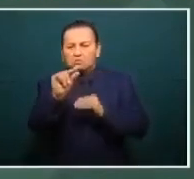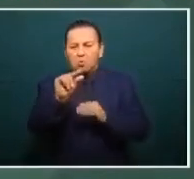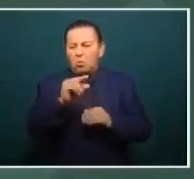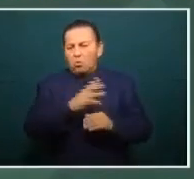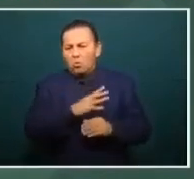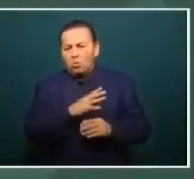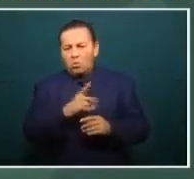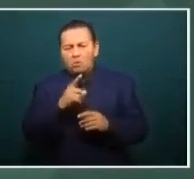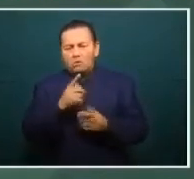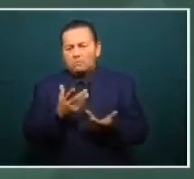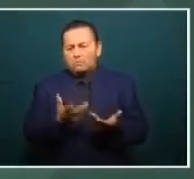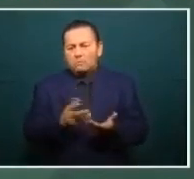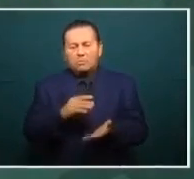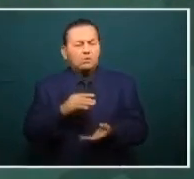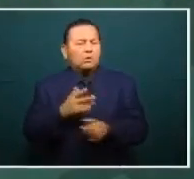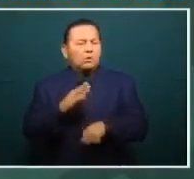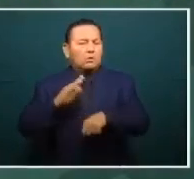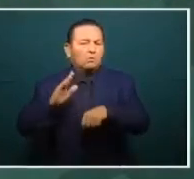A little depreciation.